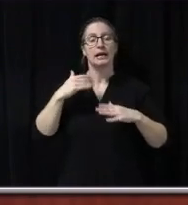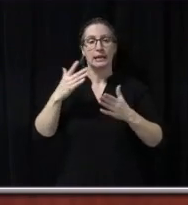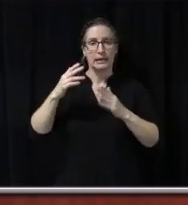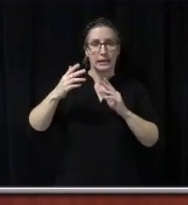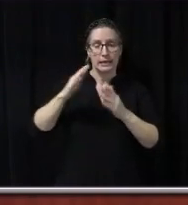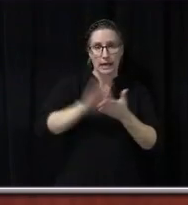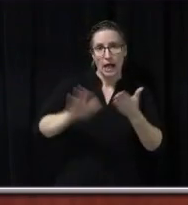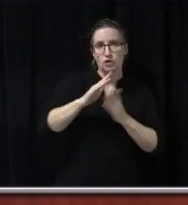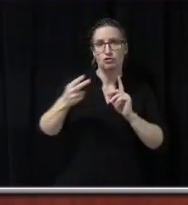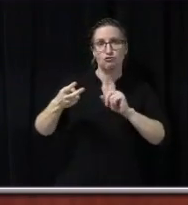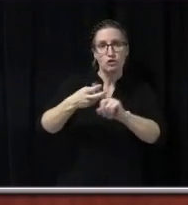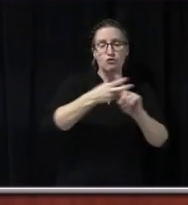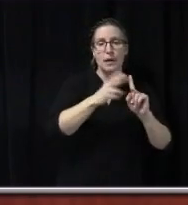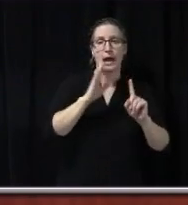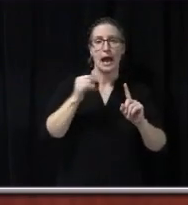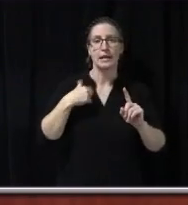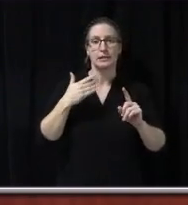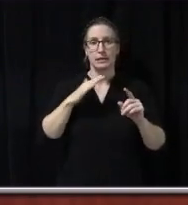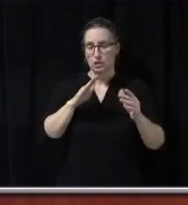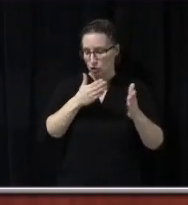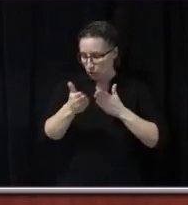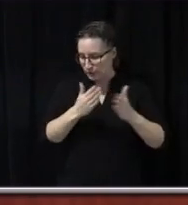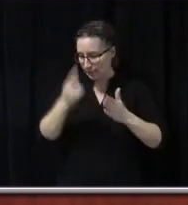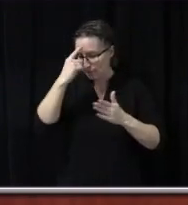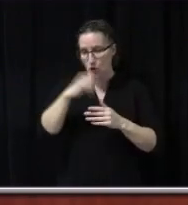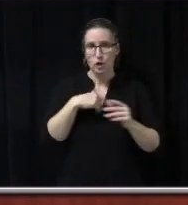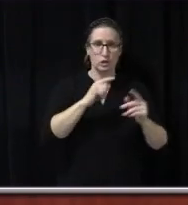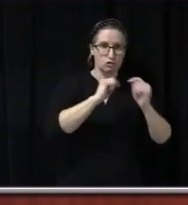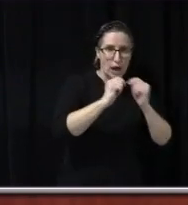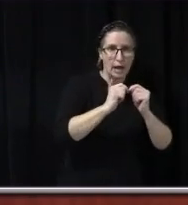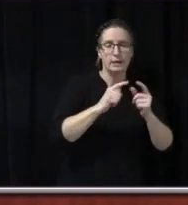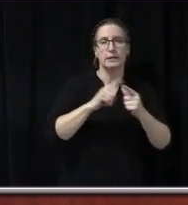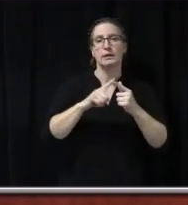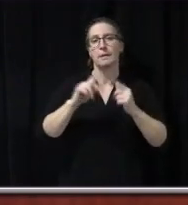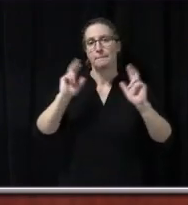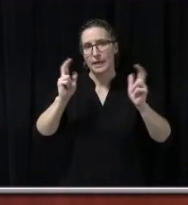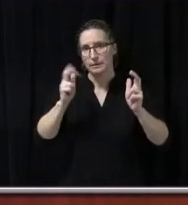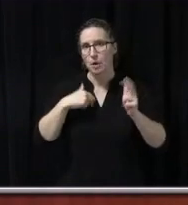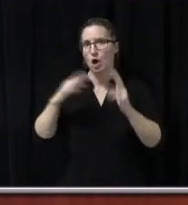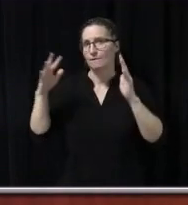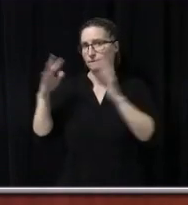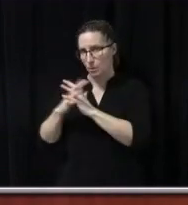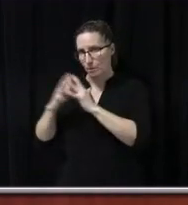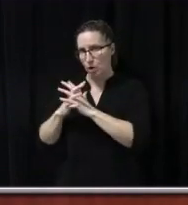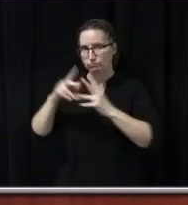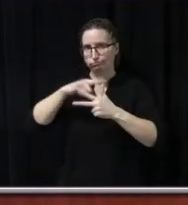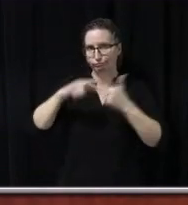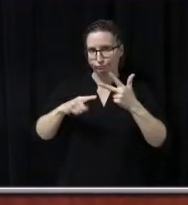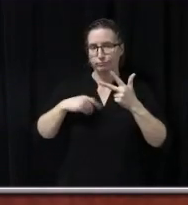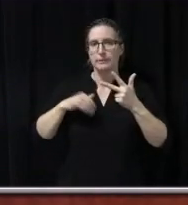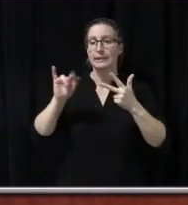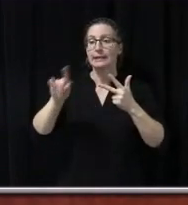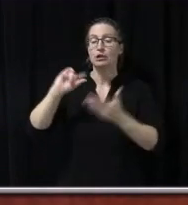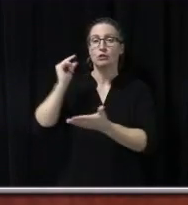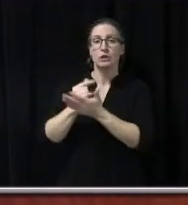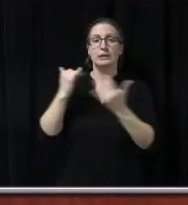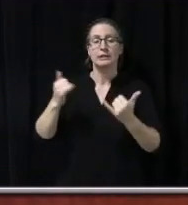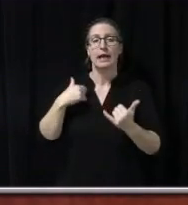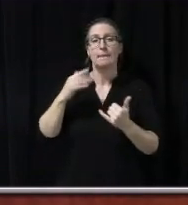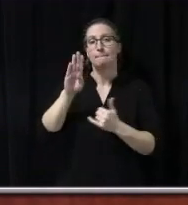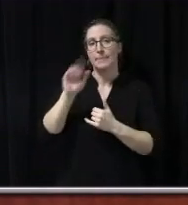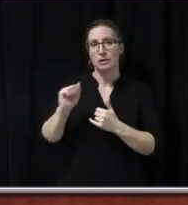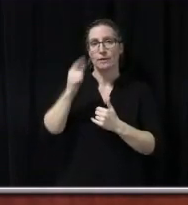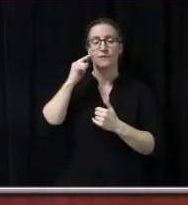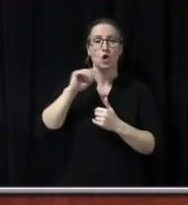and athletic training services in track, football, and basketball. He graduates today with a Bachelor of Arts in